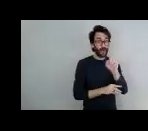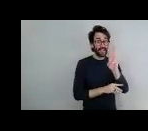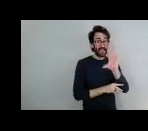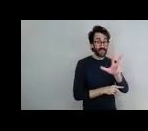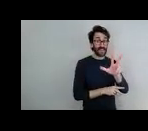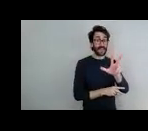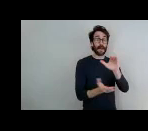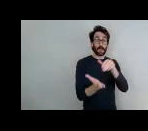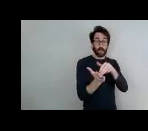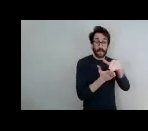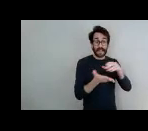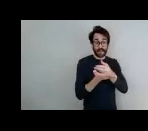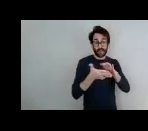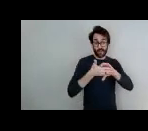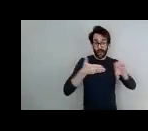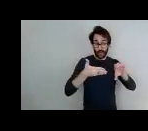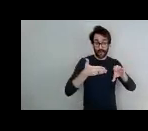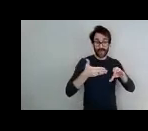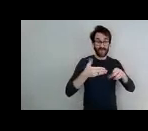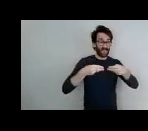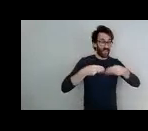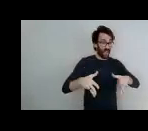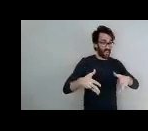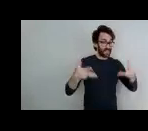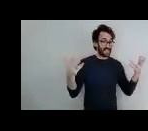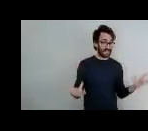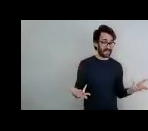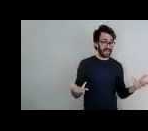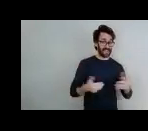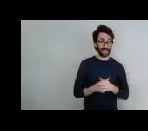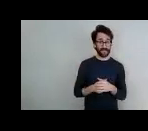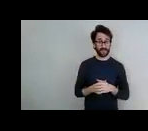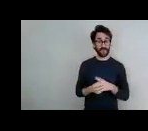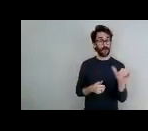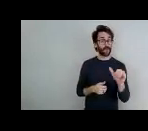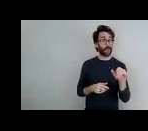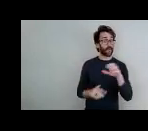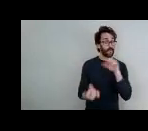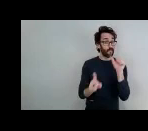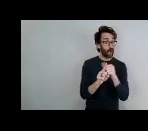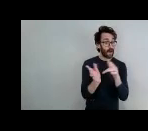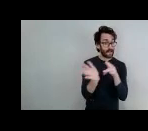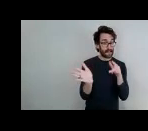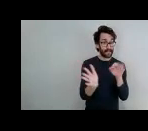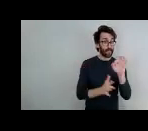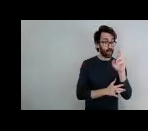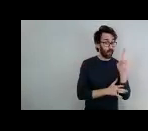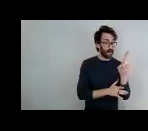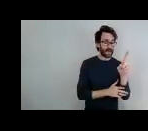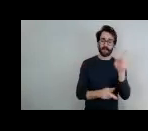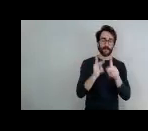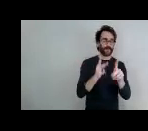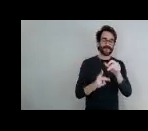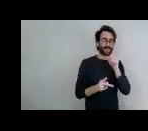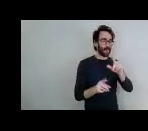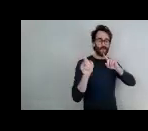money. The other thing we know is that fraud is an underreported crime. And people don't like to report it because